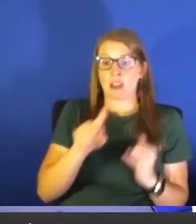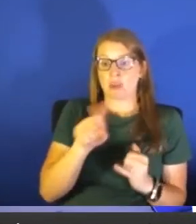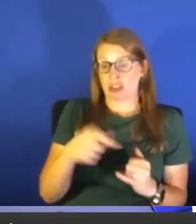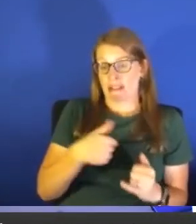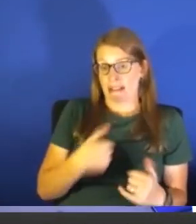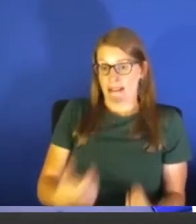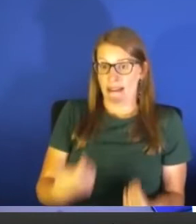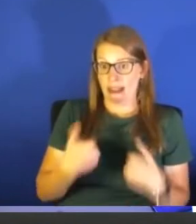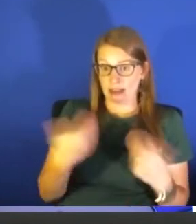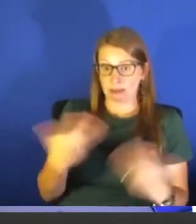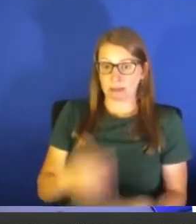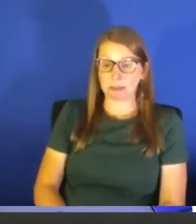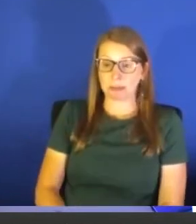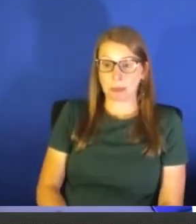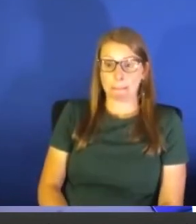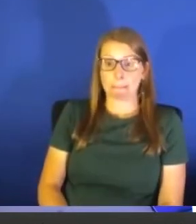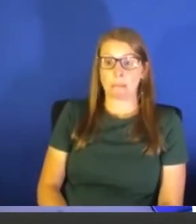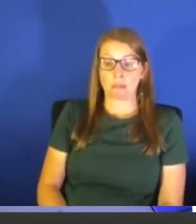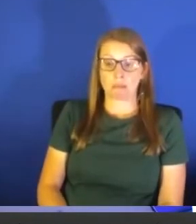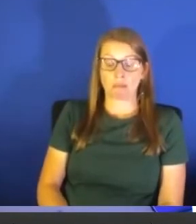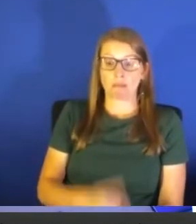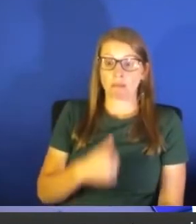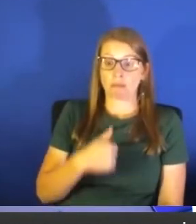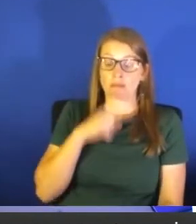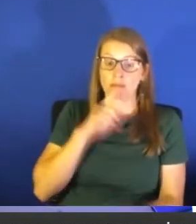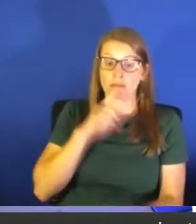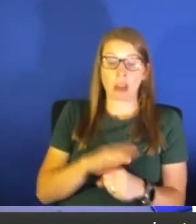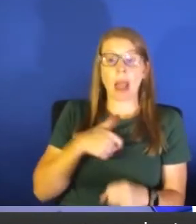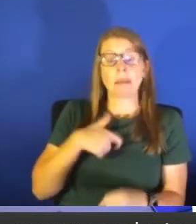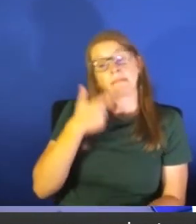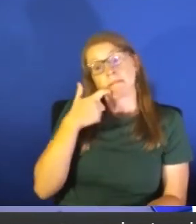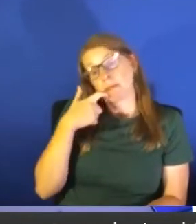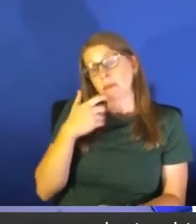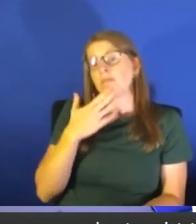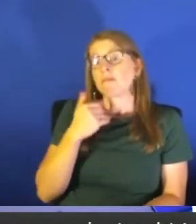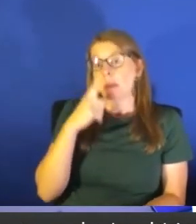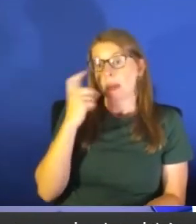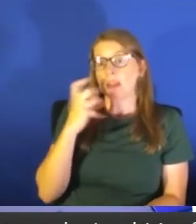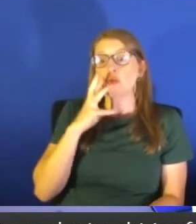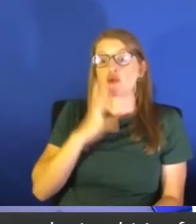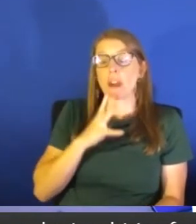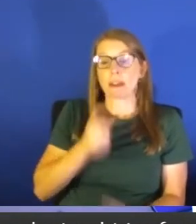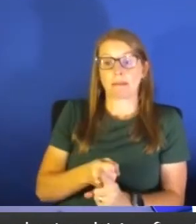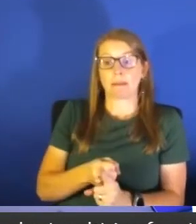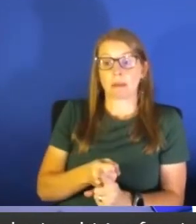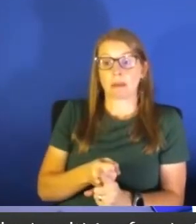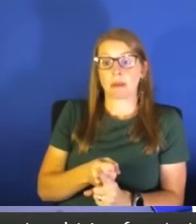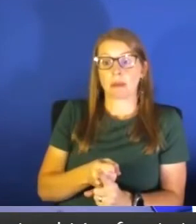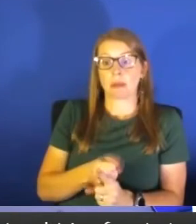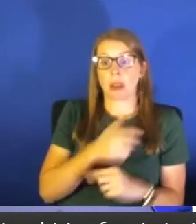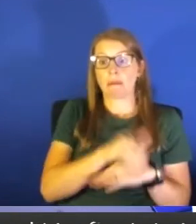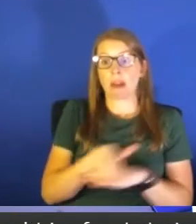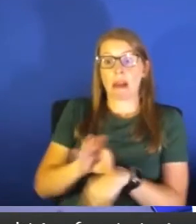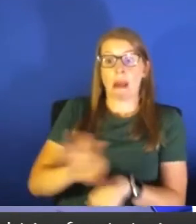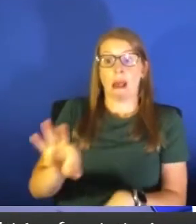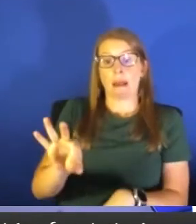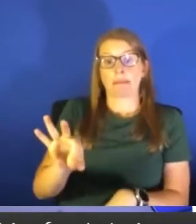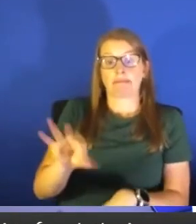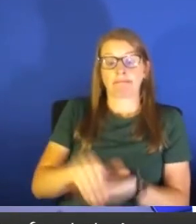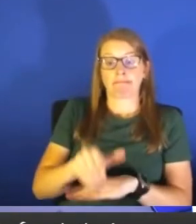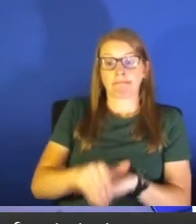that I swear that I'm addicted to sugar because it's a craving that hits, it seems like every night at 9 p.m.